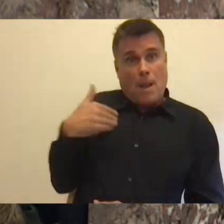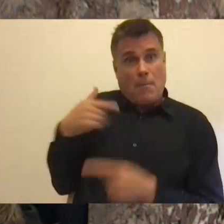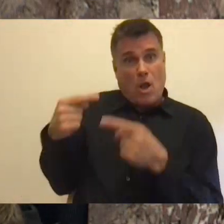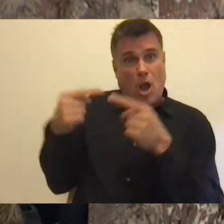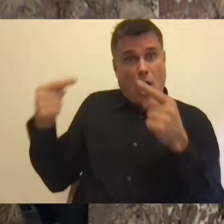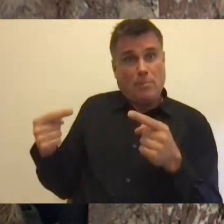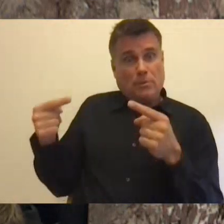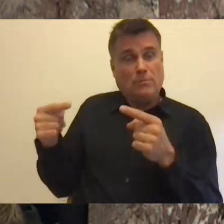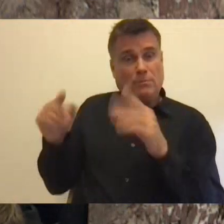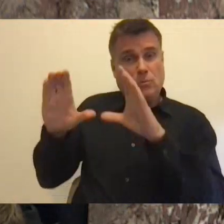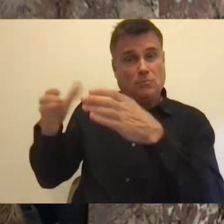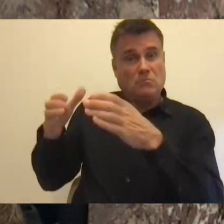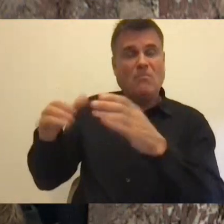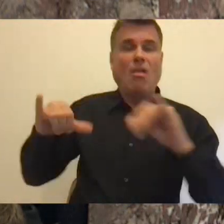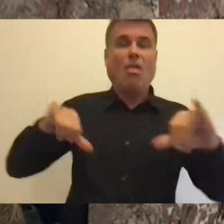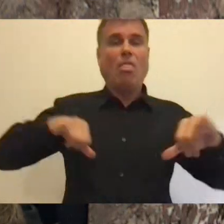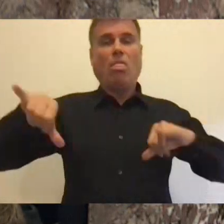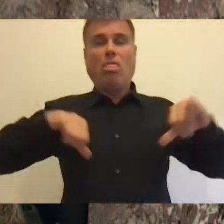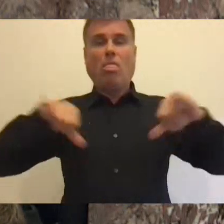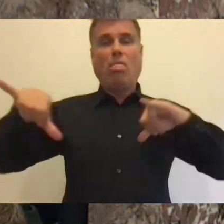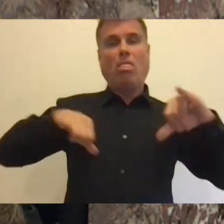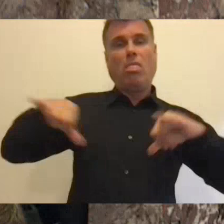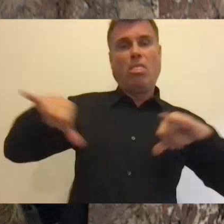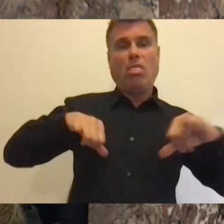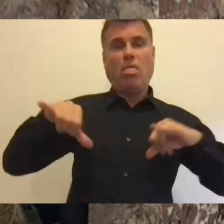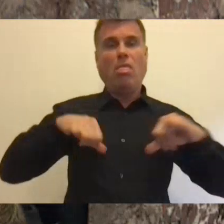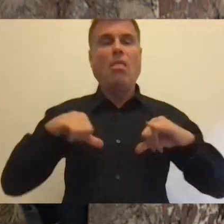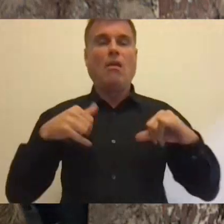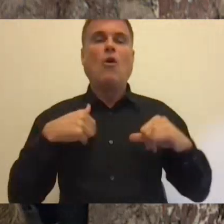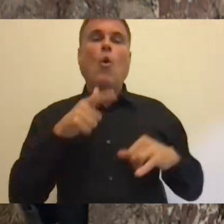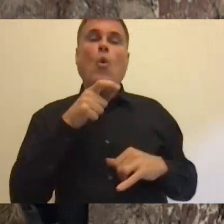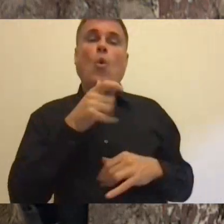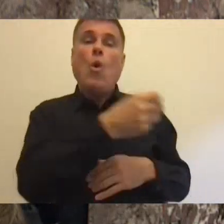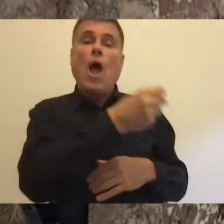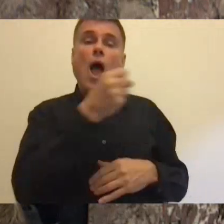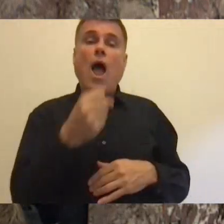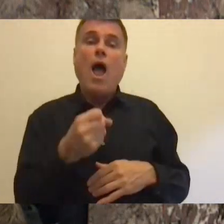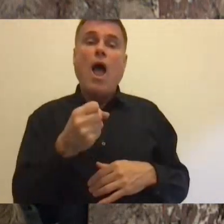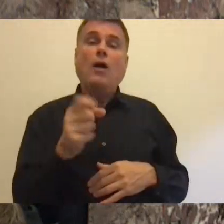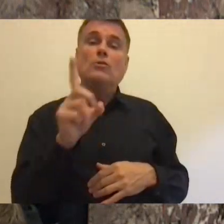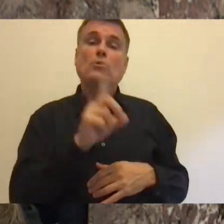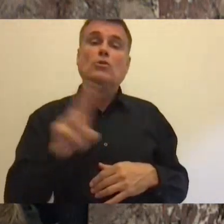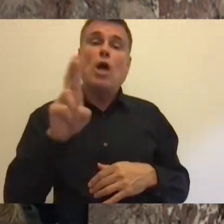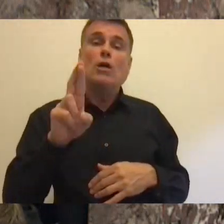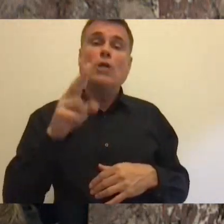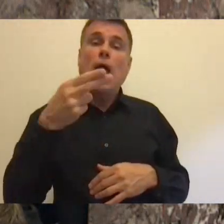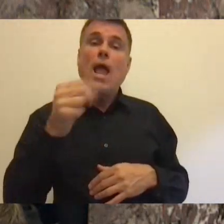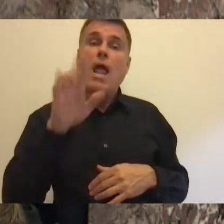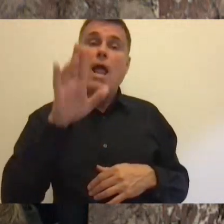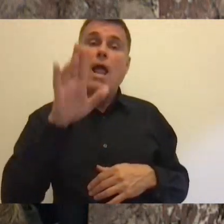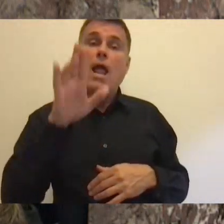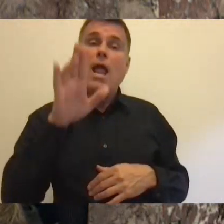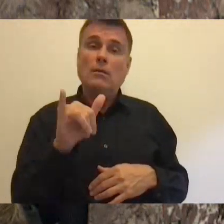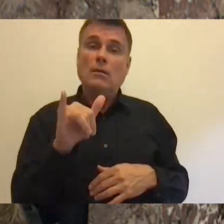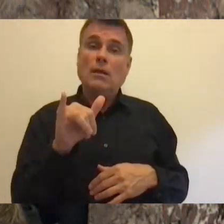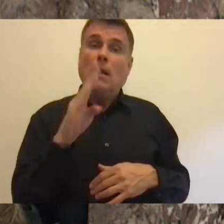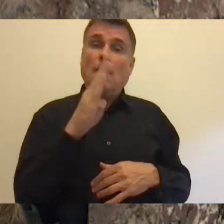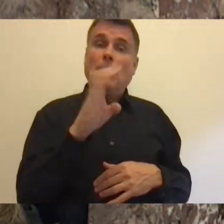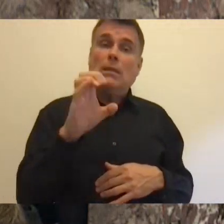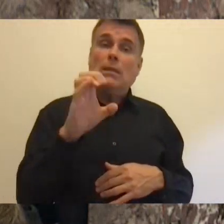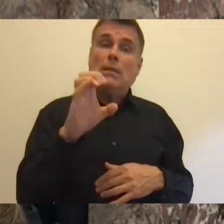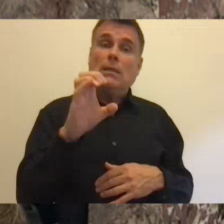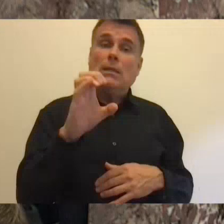under a BC Liberal government as Deputy Provincial Health Officer by them because of her outstanding